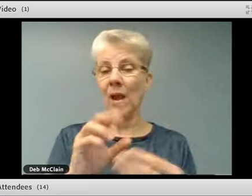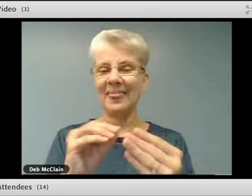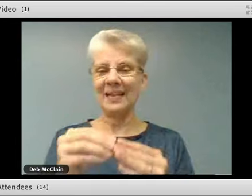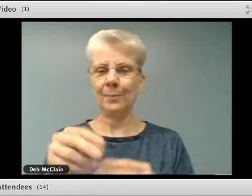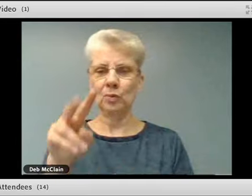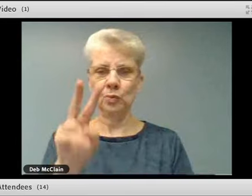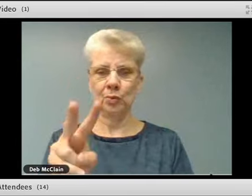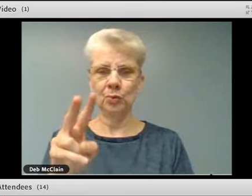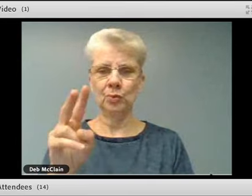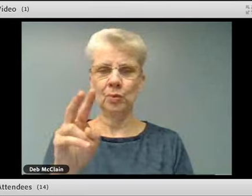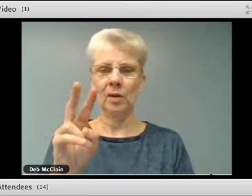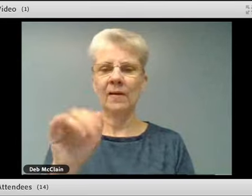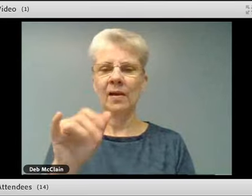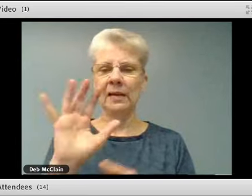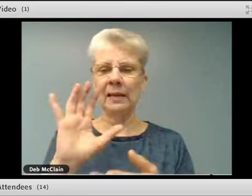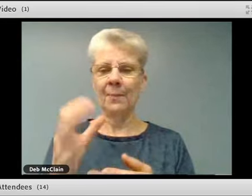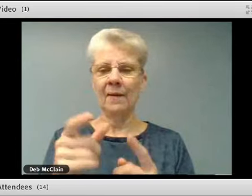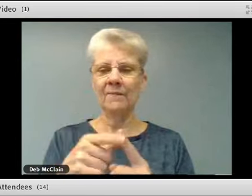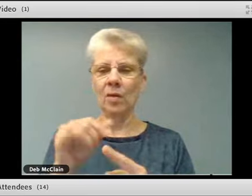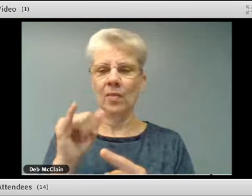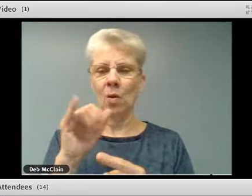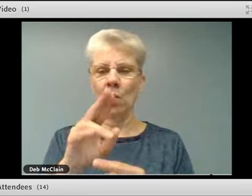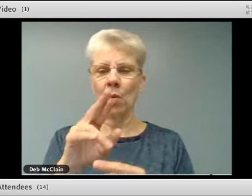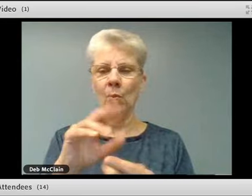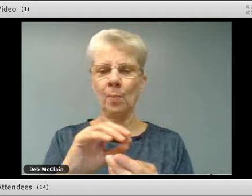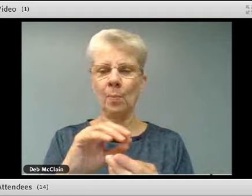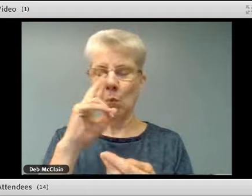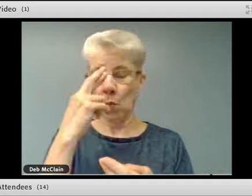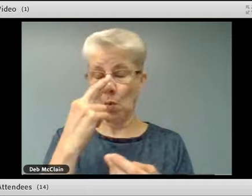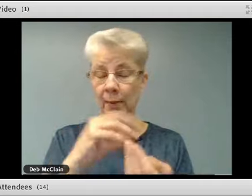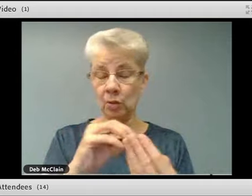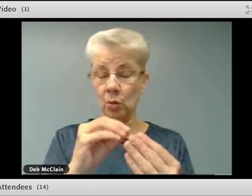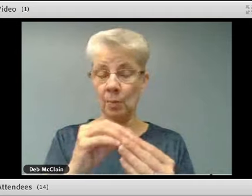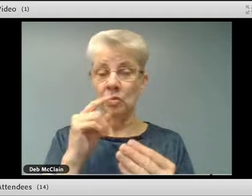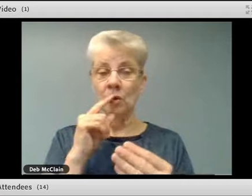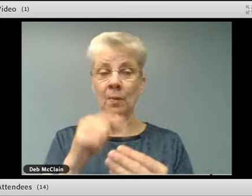I's for the Roman numerals. You might do World War II with